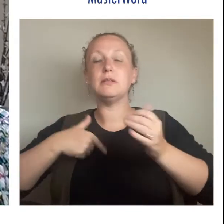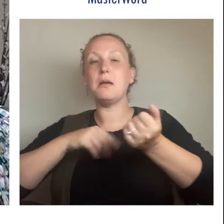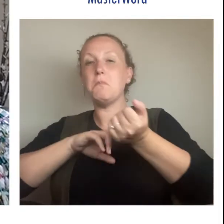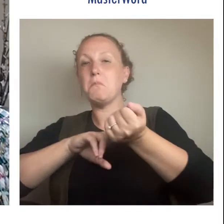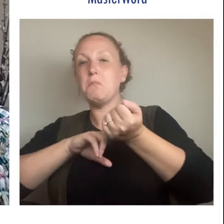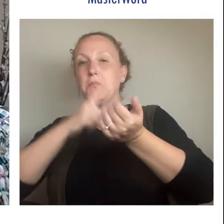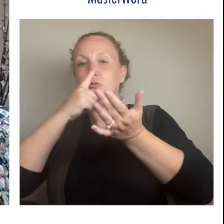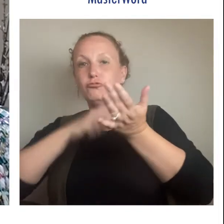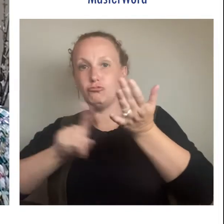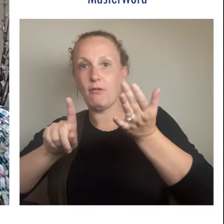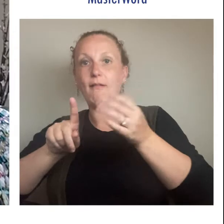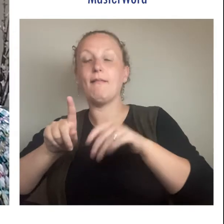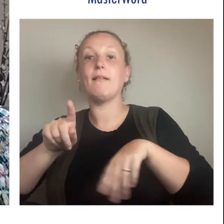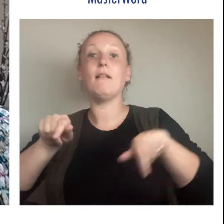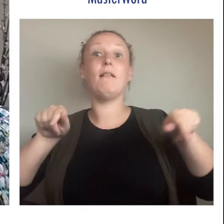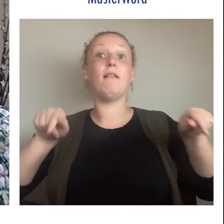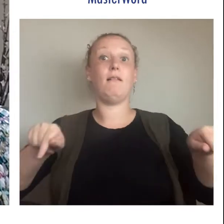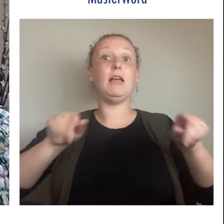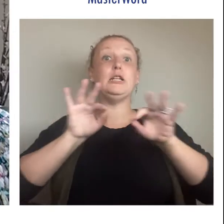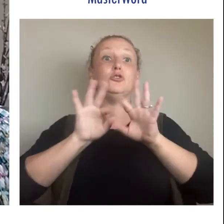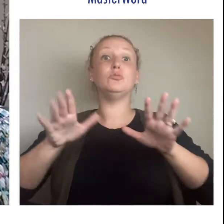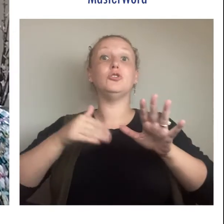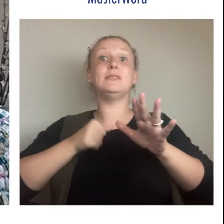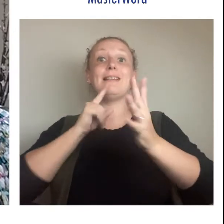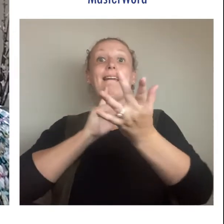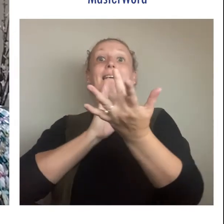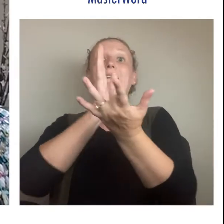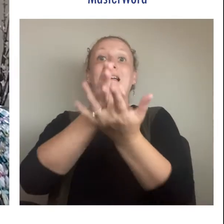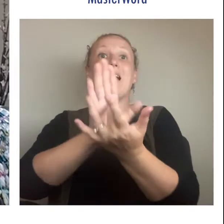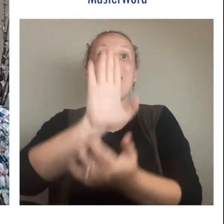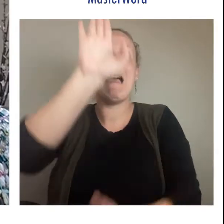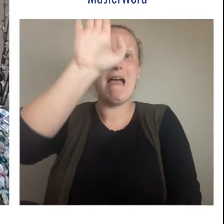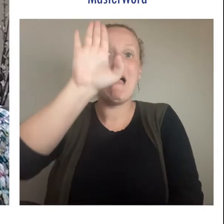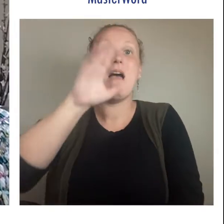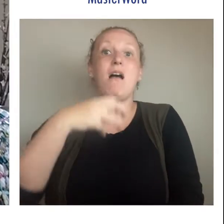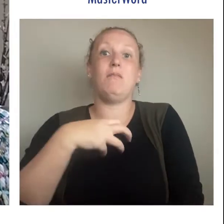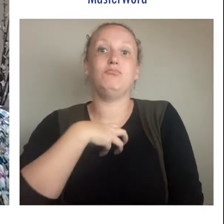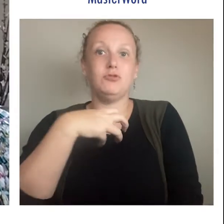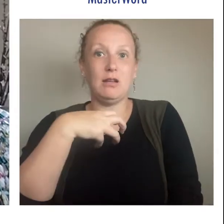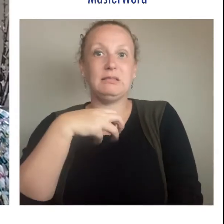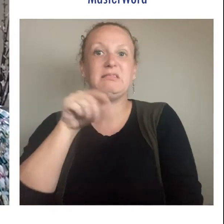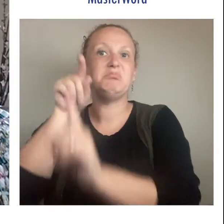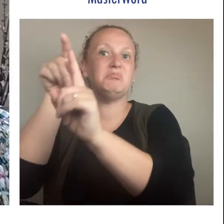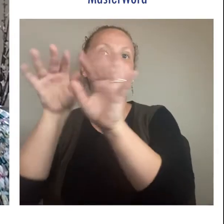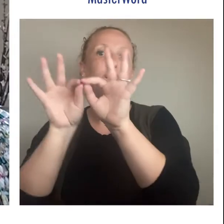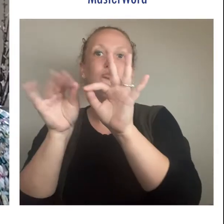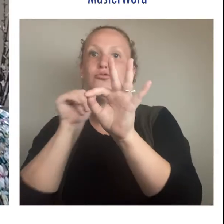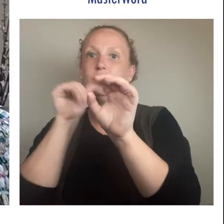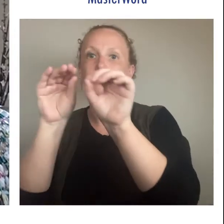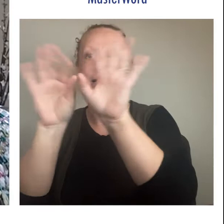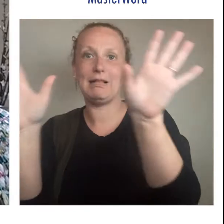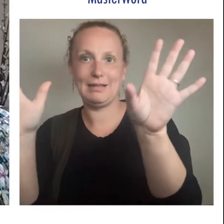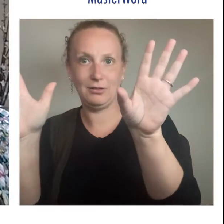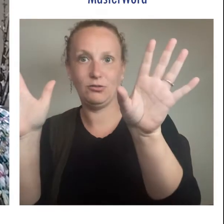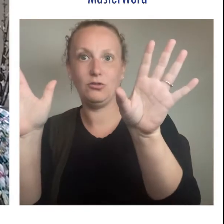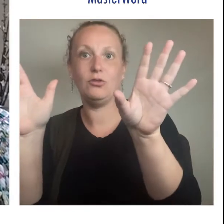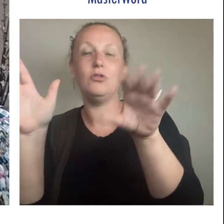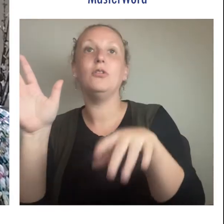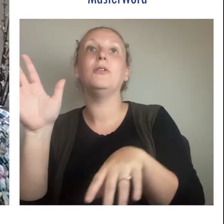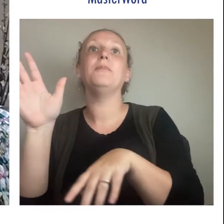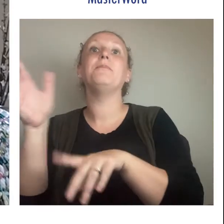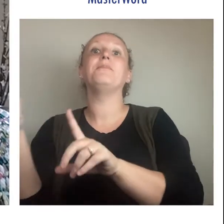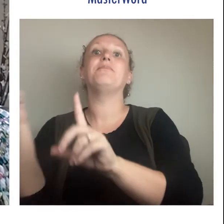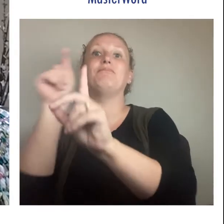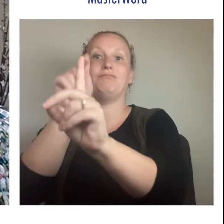can interpose objections to the translation that is given to the jury, and then